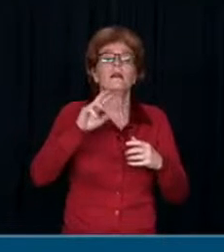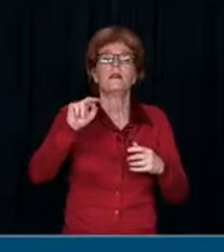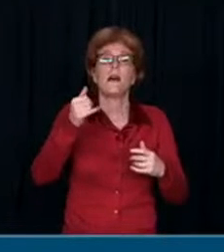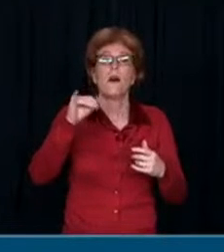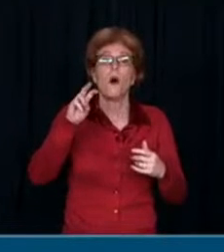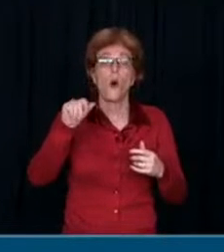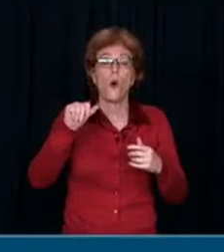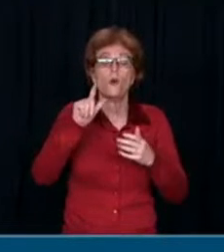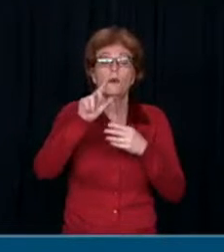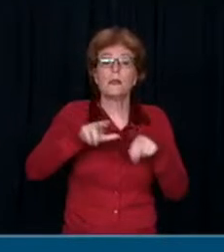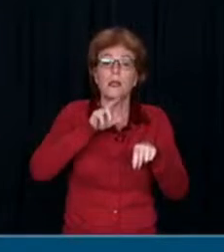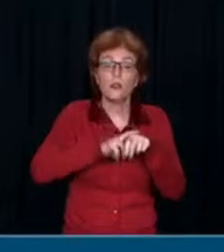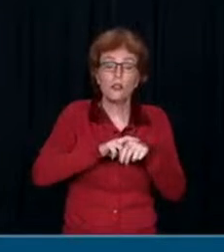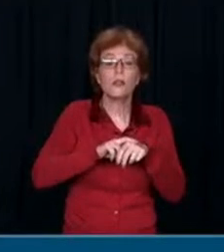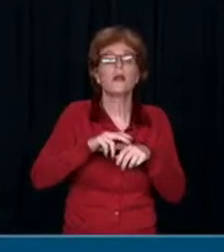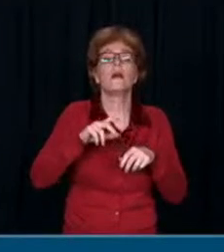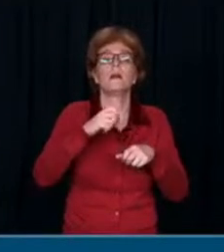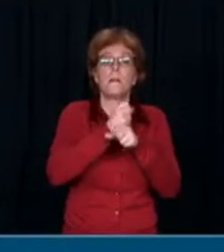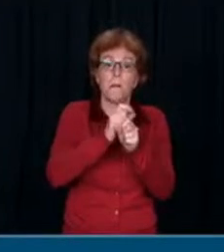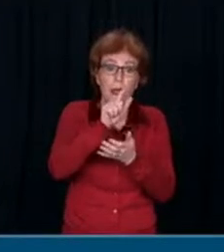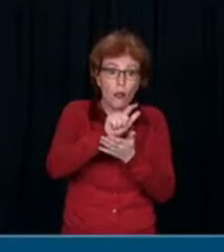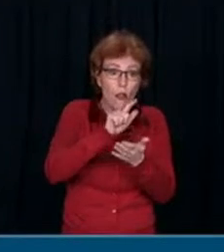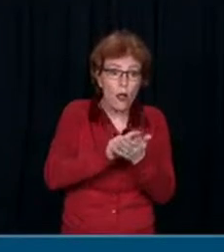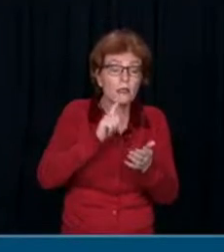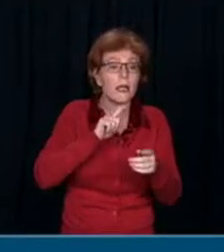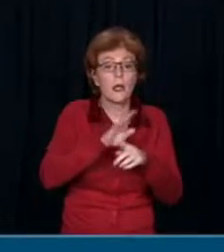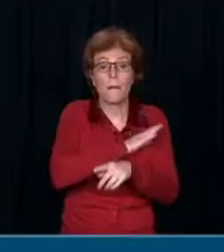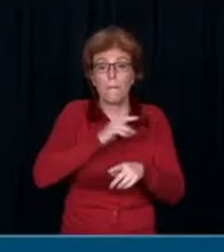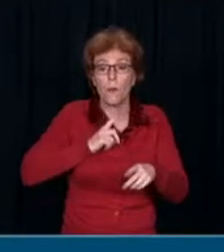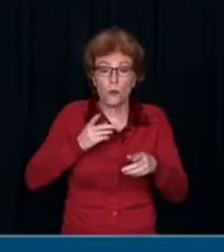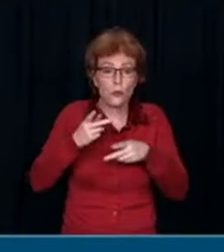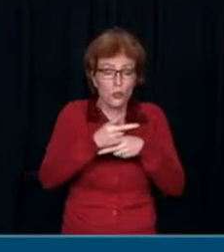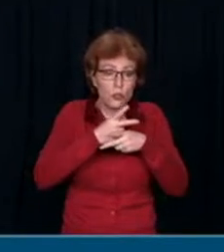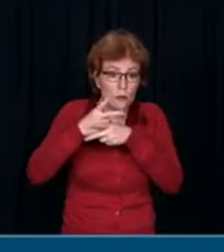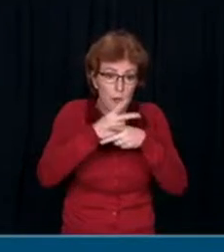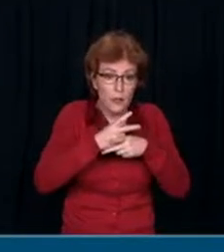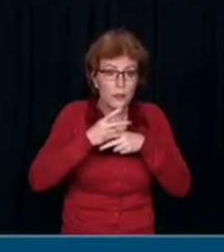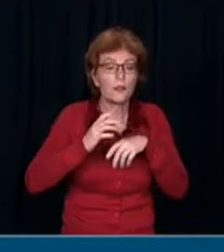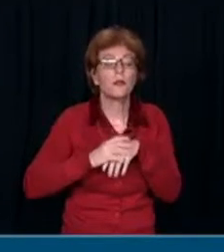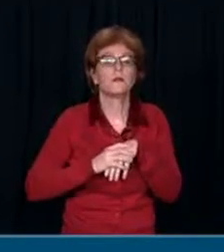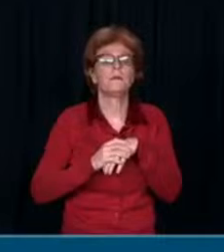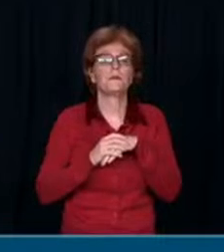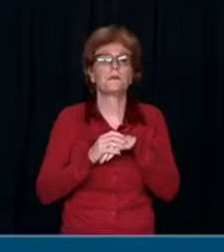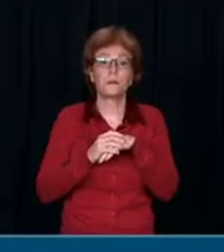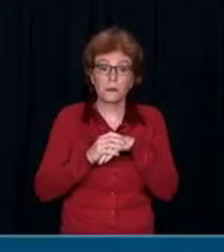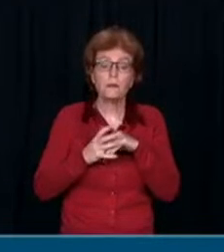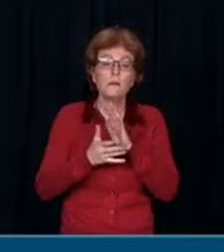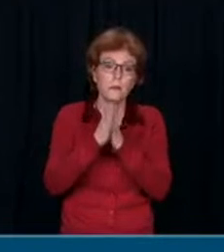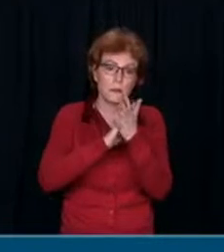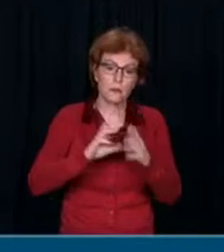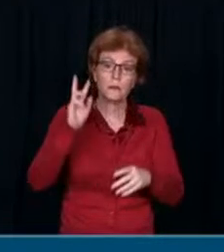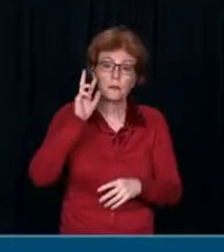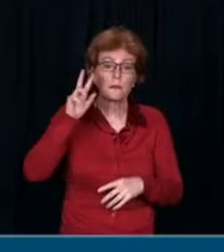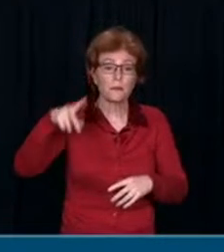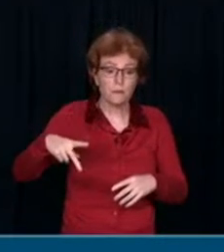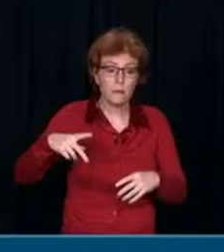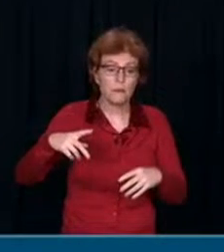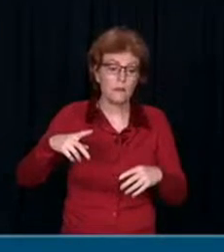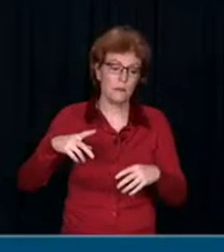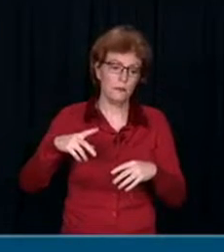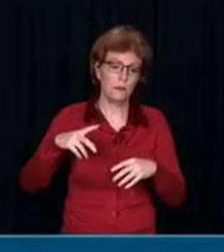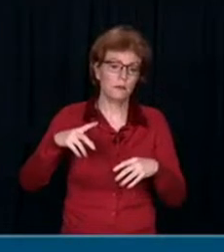Nation Council, as well as a Navajo County Board of Supervisor, and became the vice president